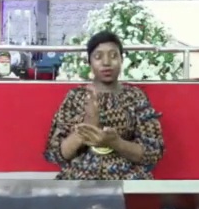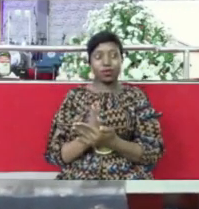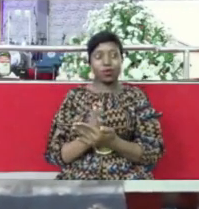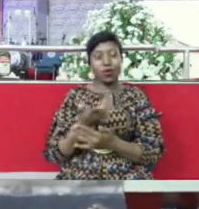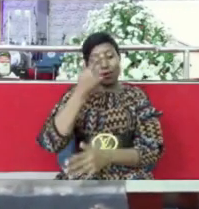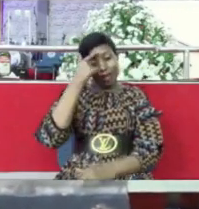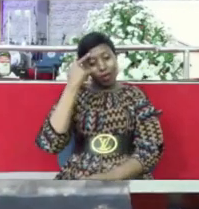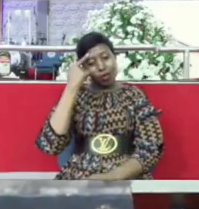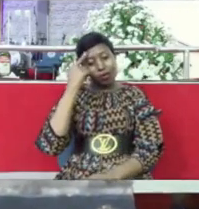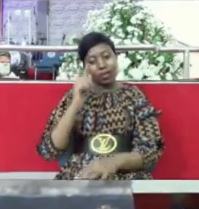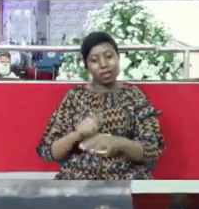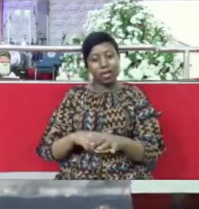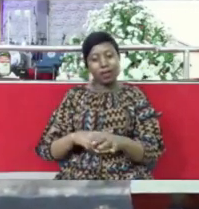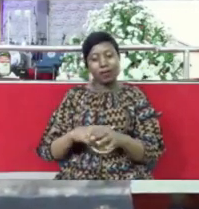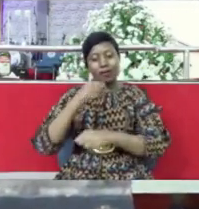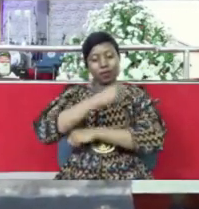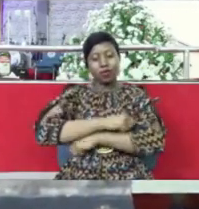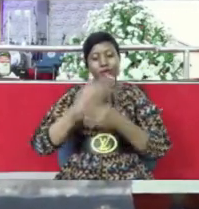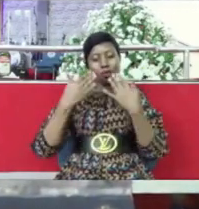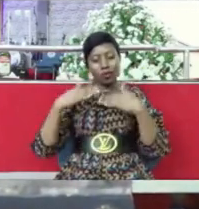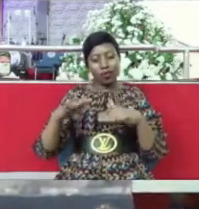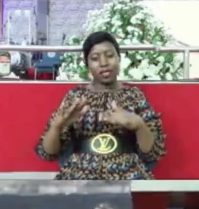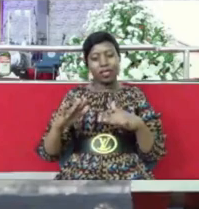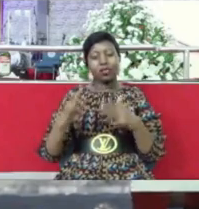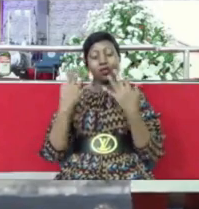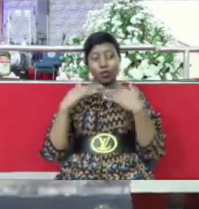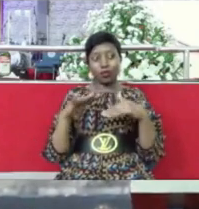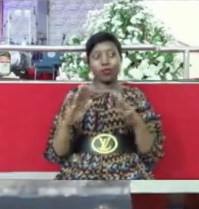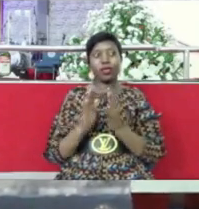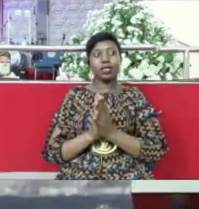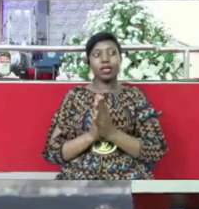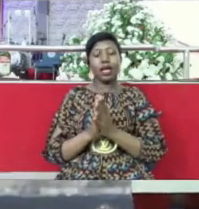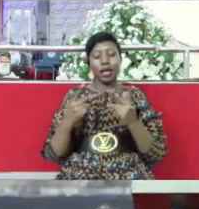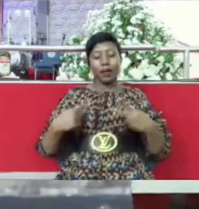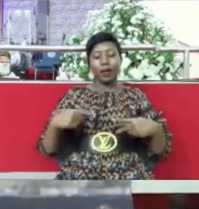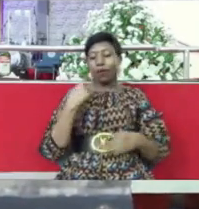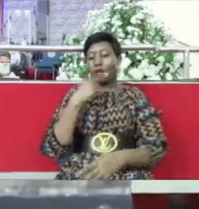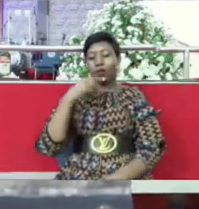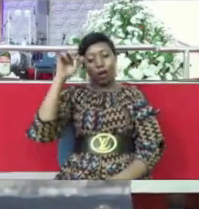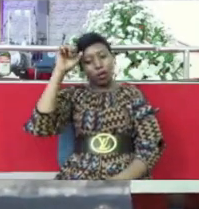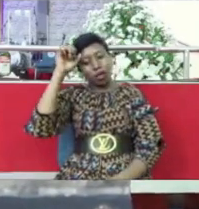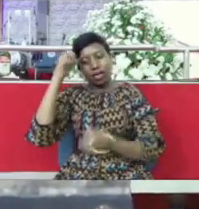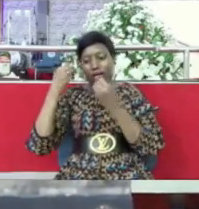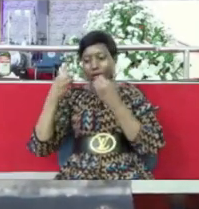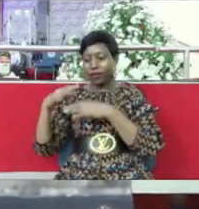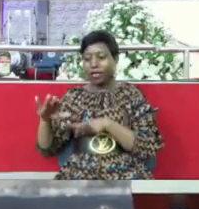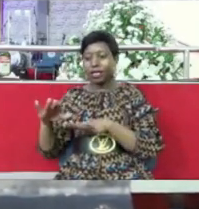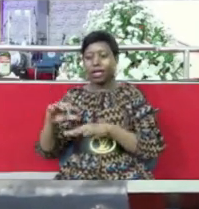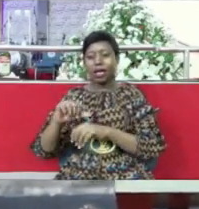umesoma. Because when you have gone to school, you have gone to school. Na ujue mtu amesoma na hajasoma, wanakuwa katofauti. Those ones who have gone to school are not going Jaribu to school.